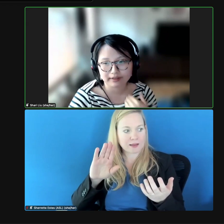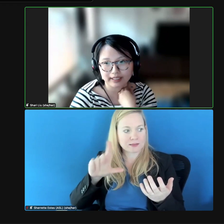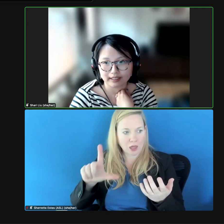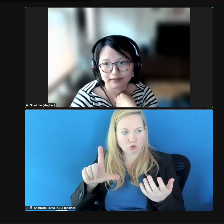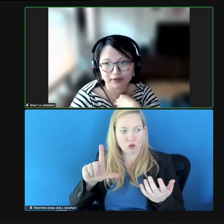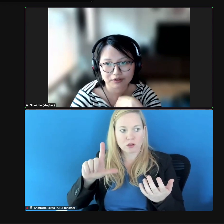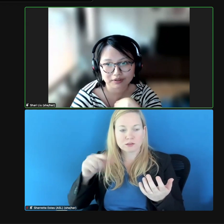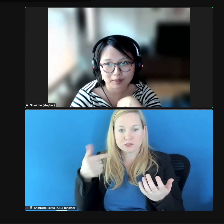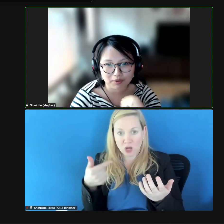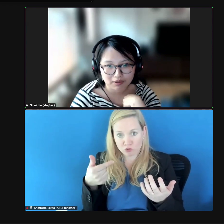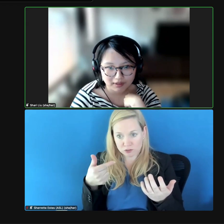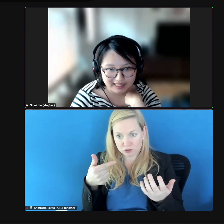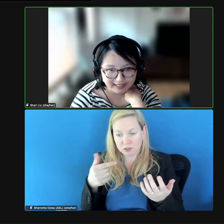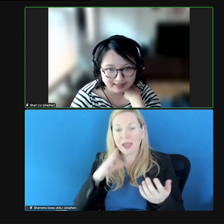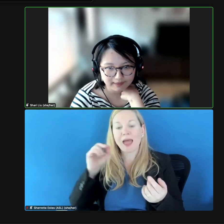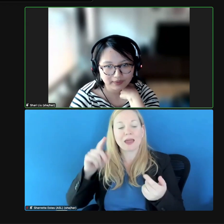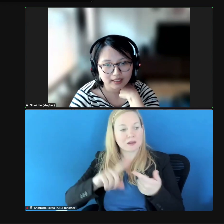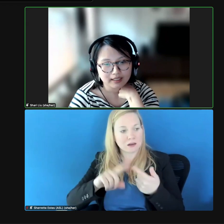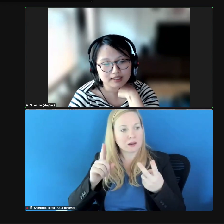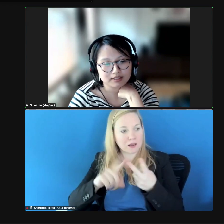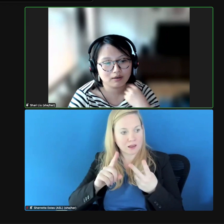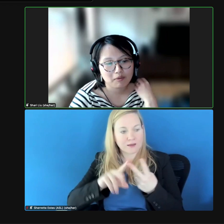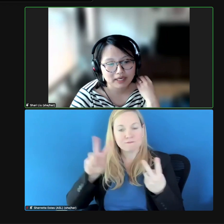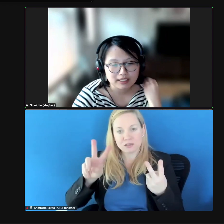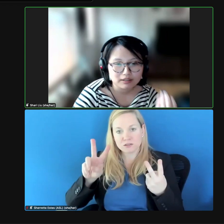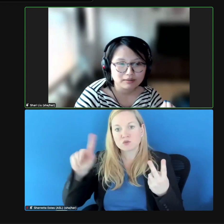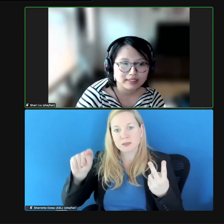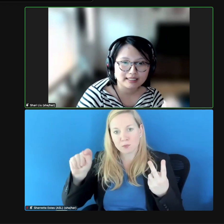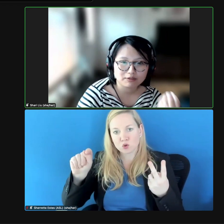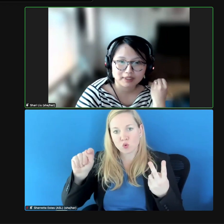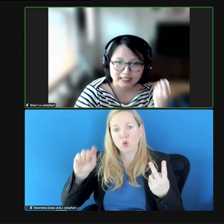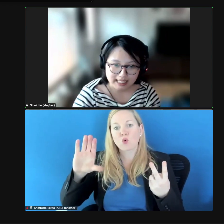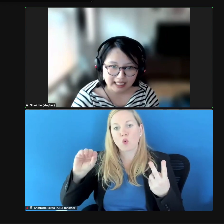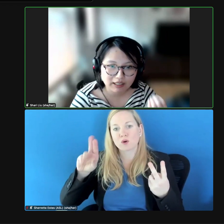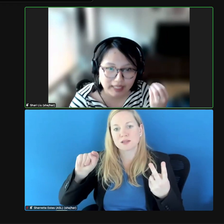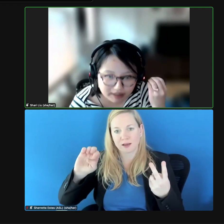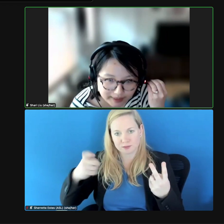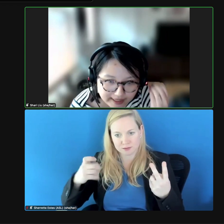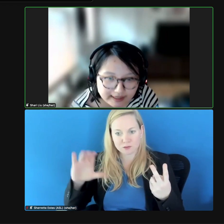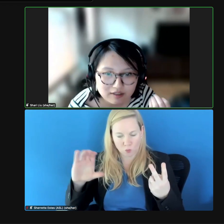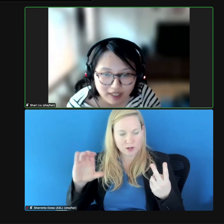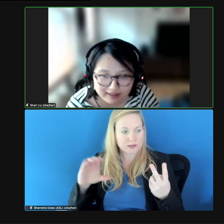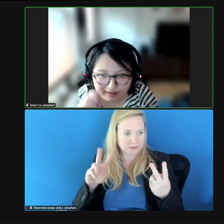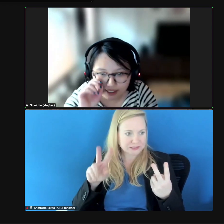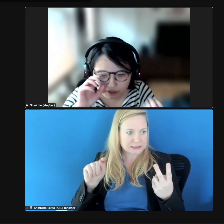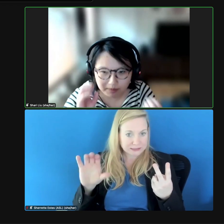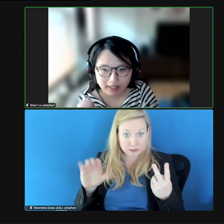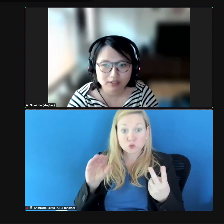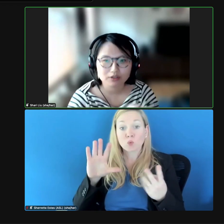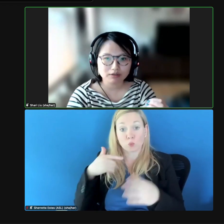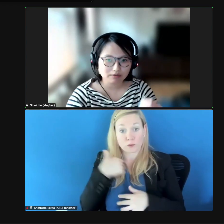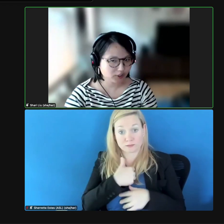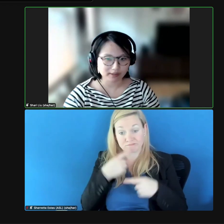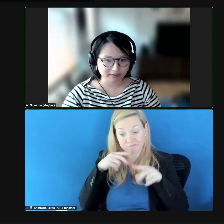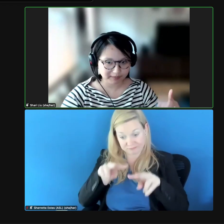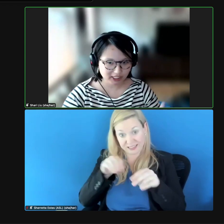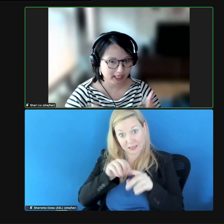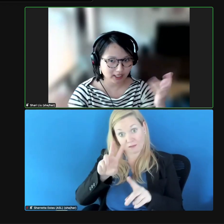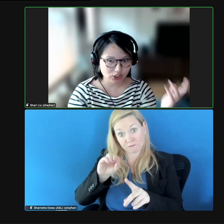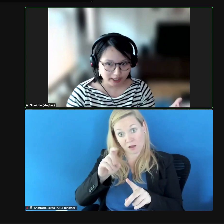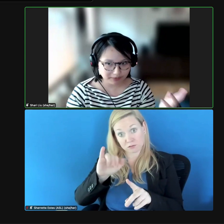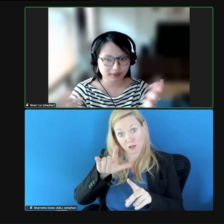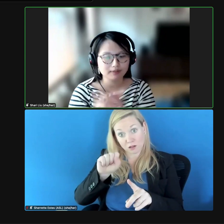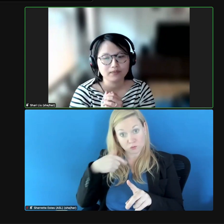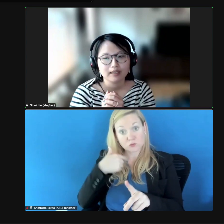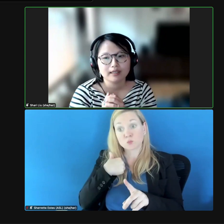the other in ventral temporal cortex. So what we're going to do is we're going to say, okay, so in these voxels that respond to new visual information